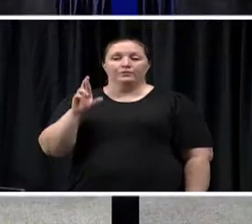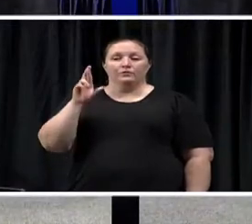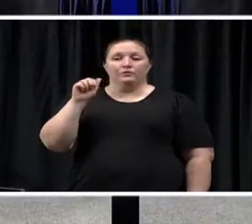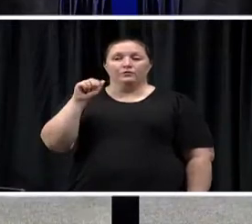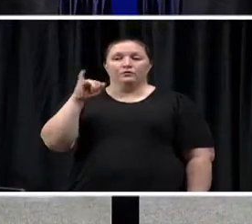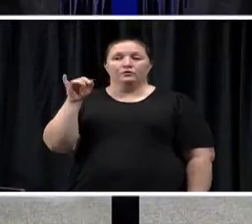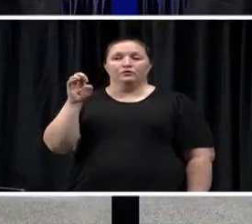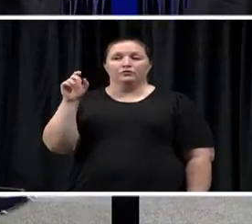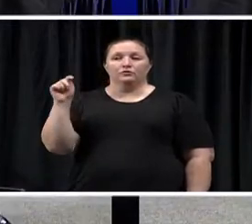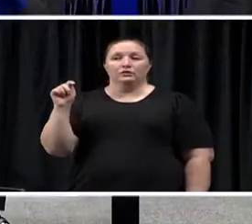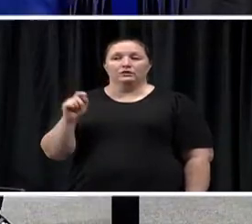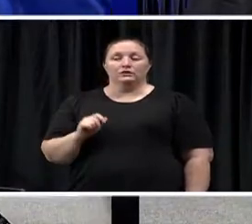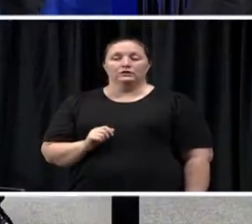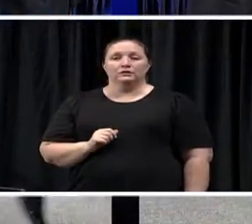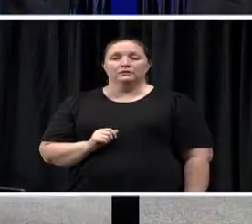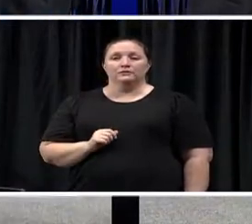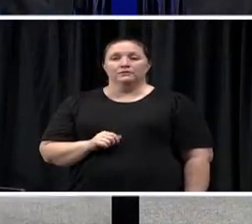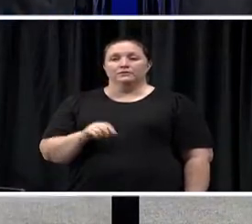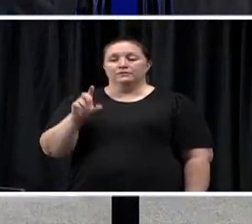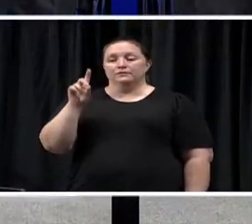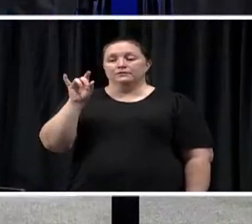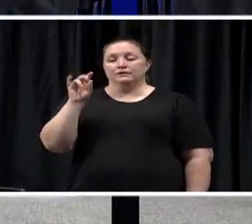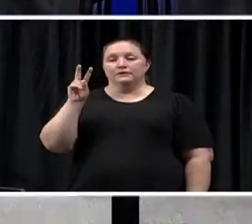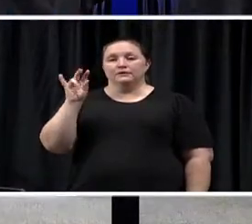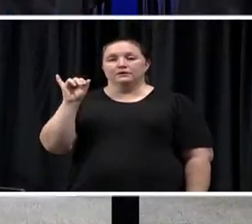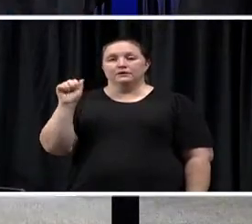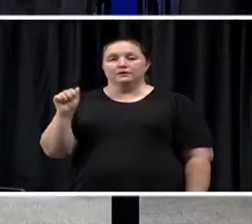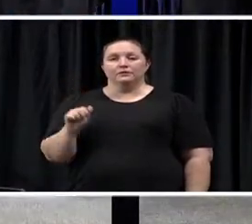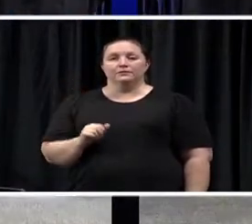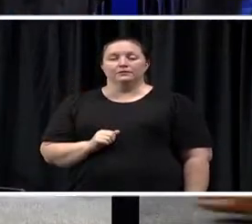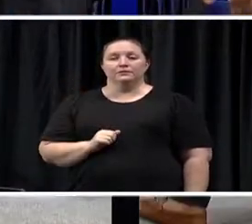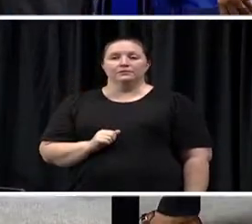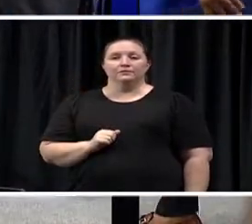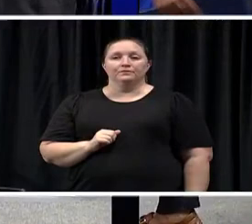Rajet Prajapiti. Divya Rai.